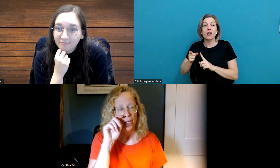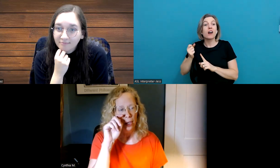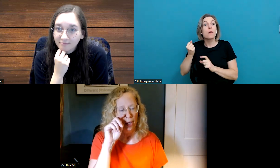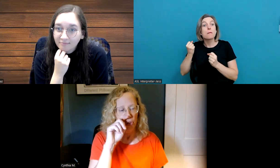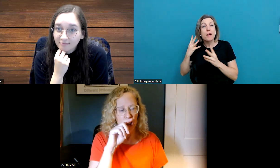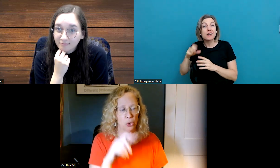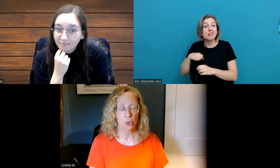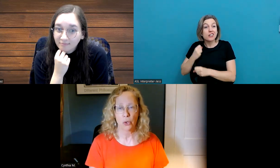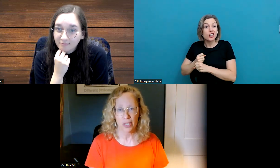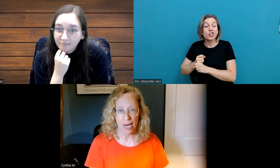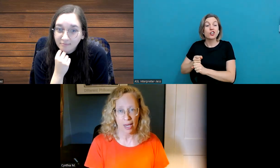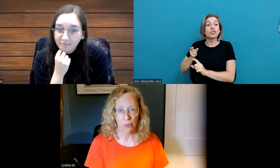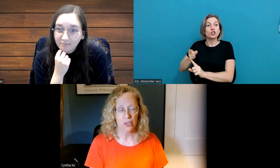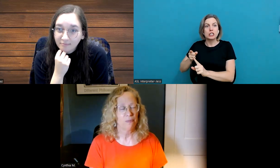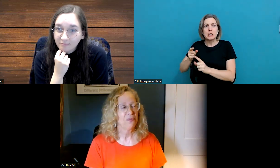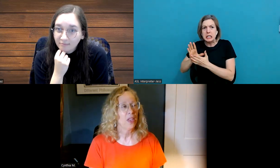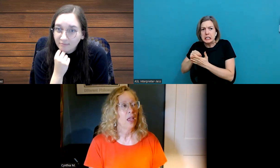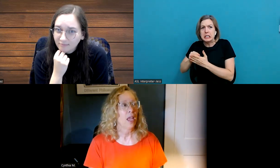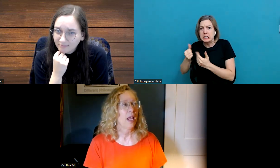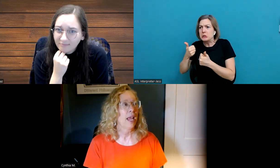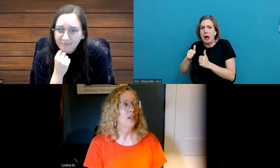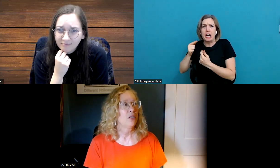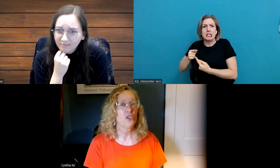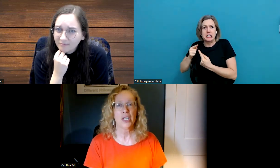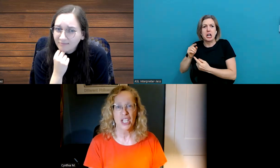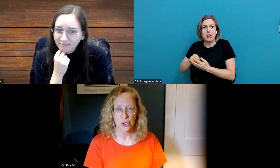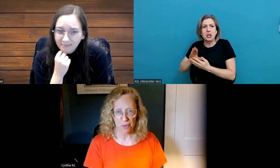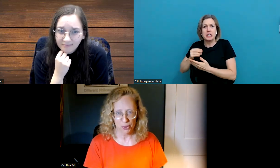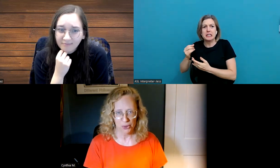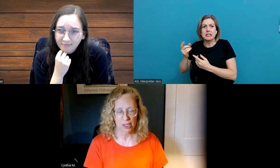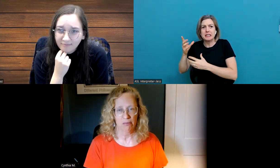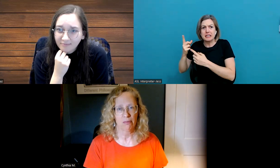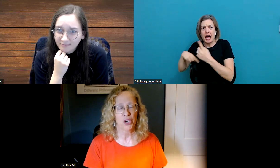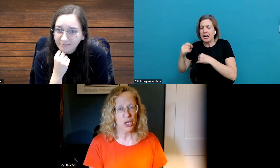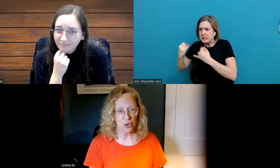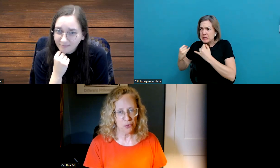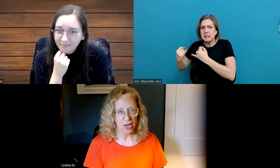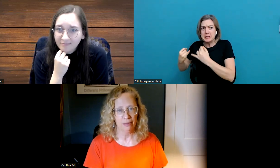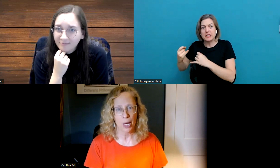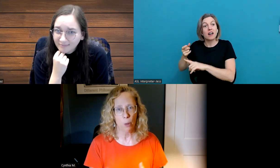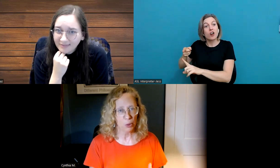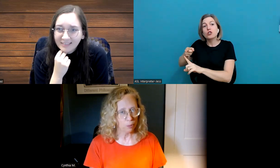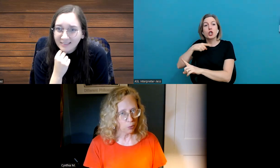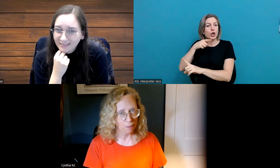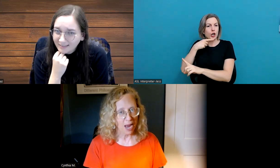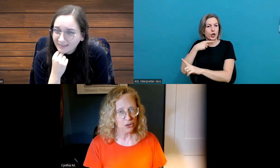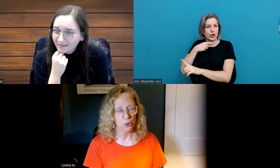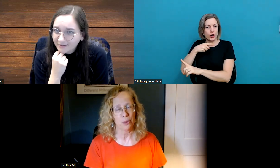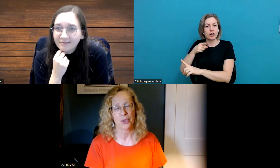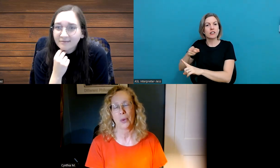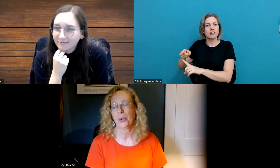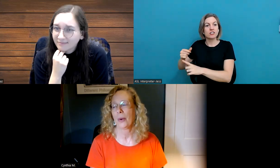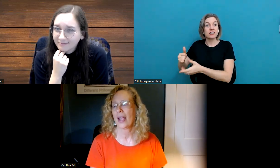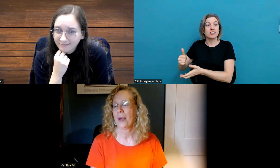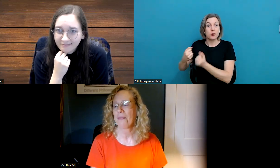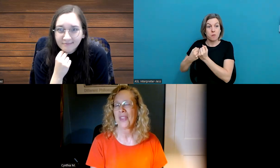years to learn sign language. And she's a hearing person, very dear friend, helped me with my children